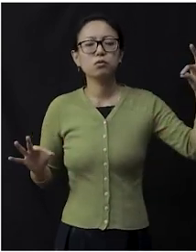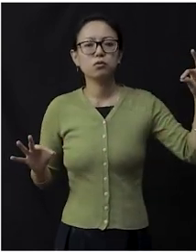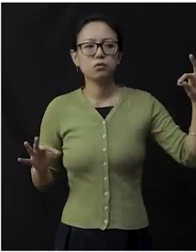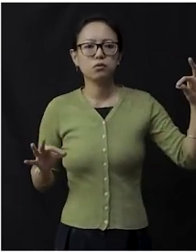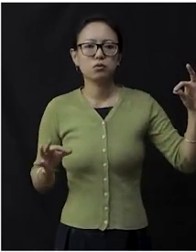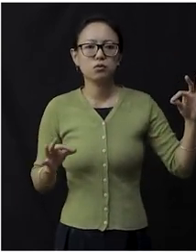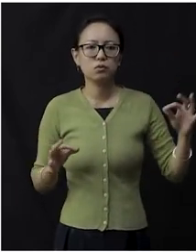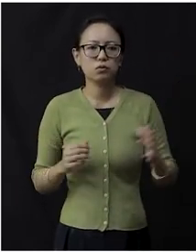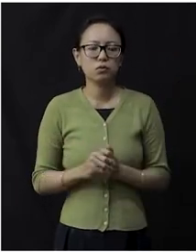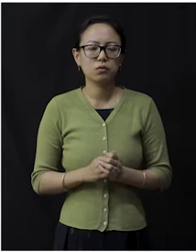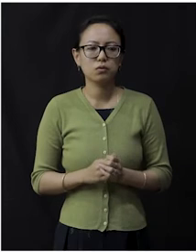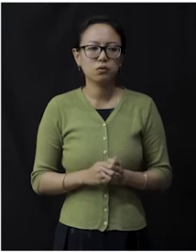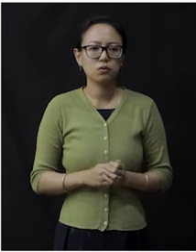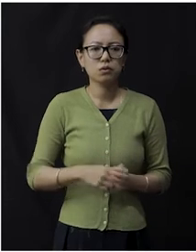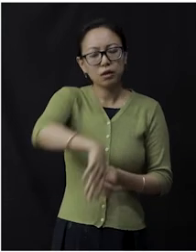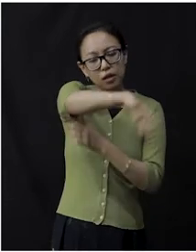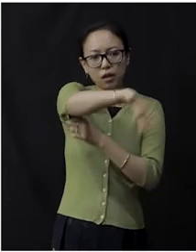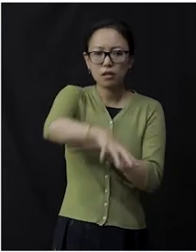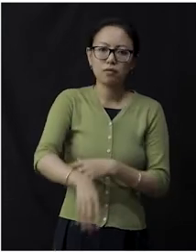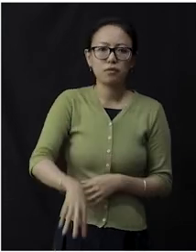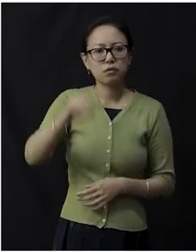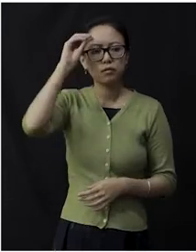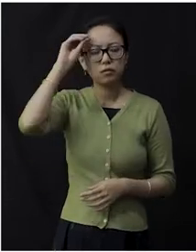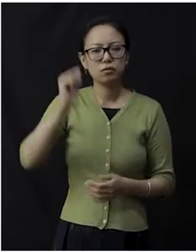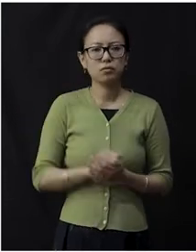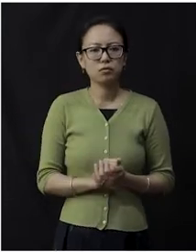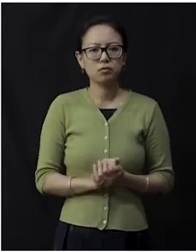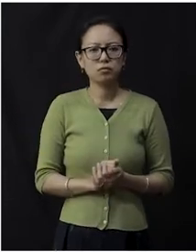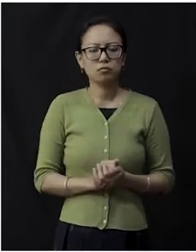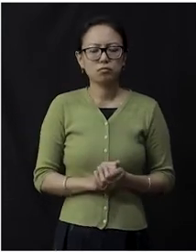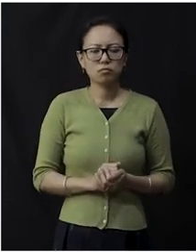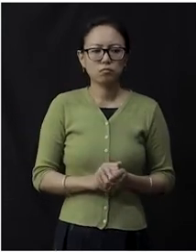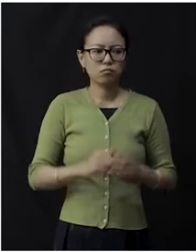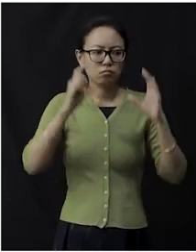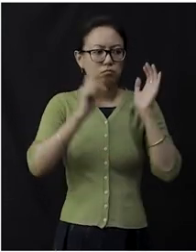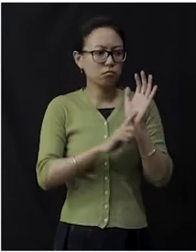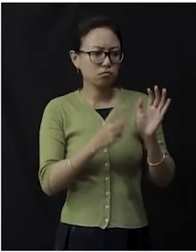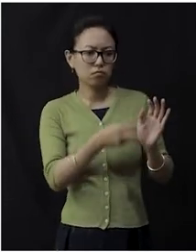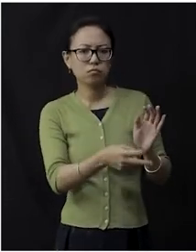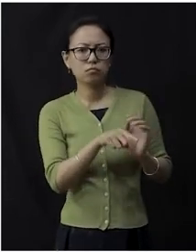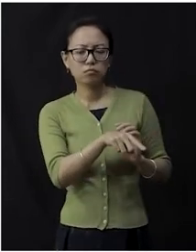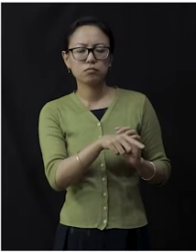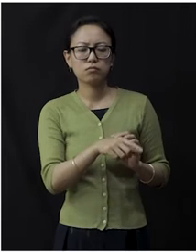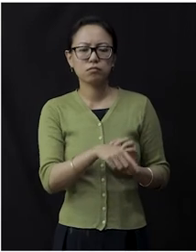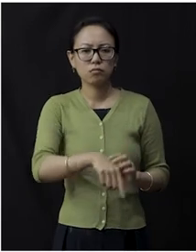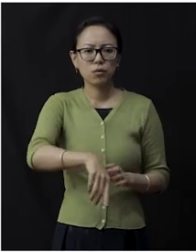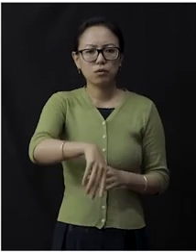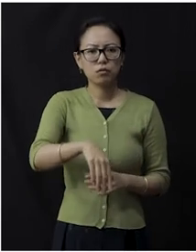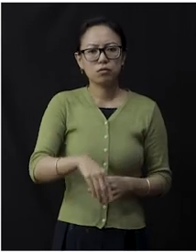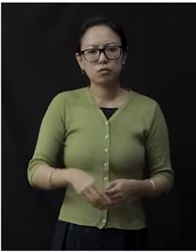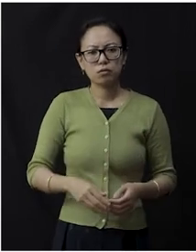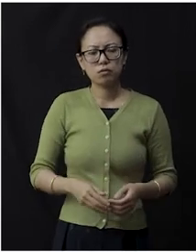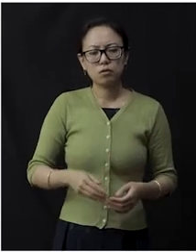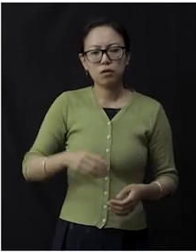a baby elephant in front of you, and it doesn't have a trunk. So the nose is just a